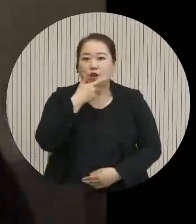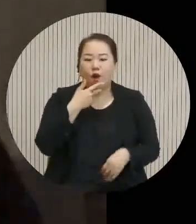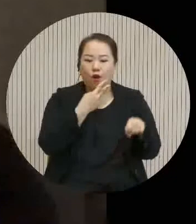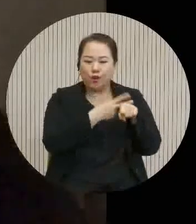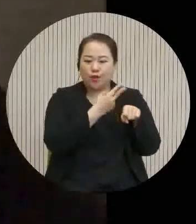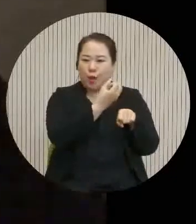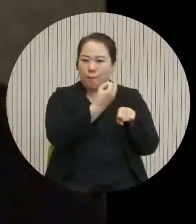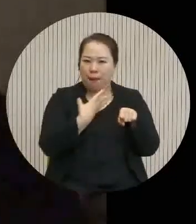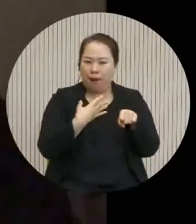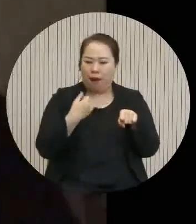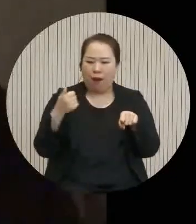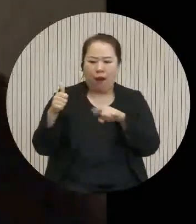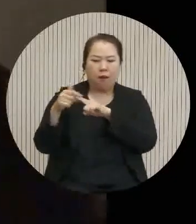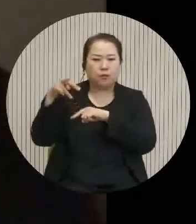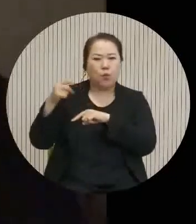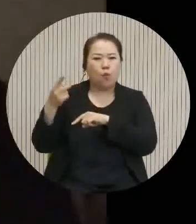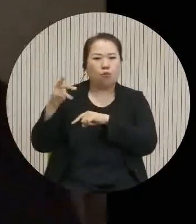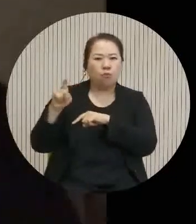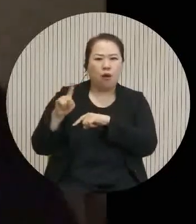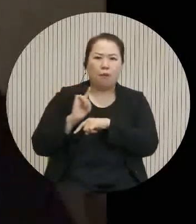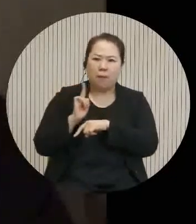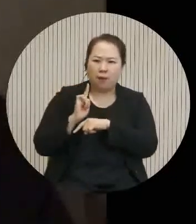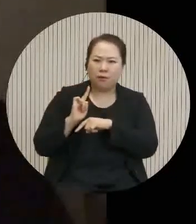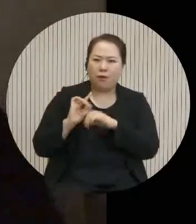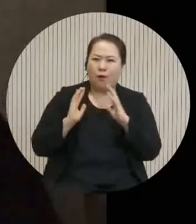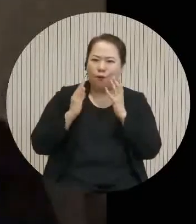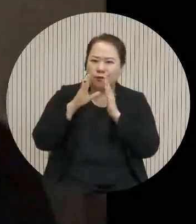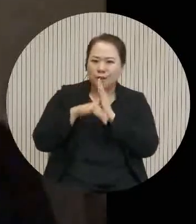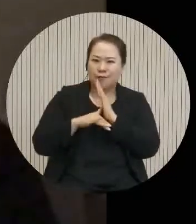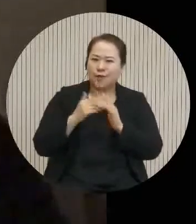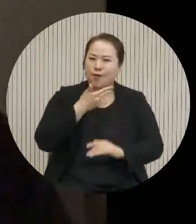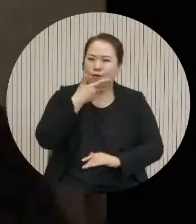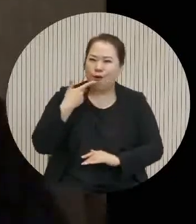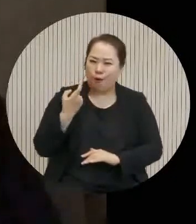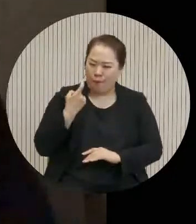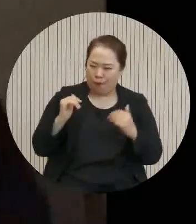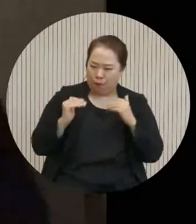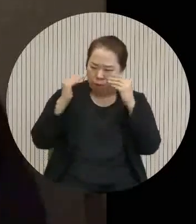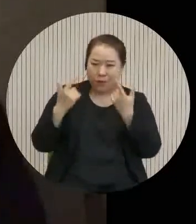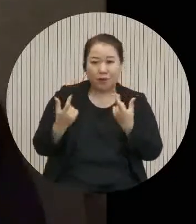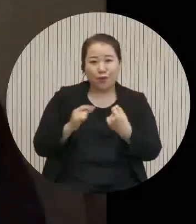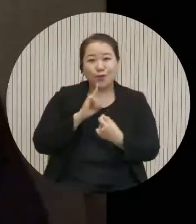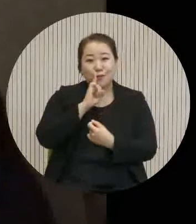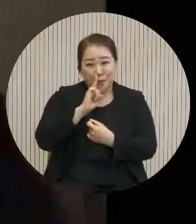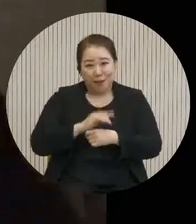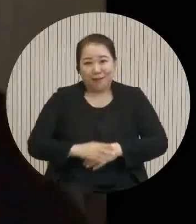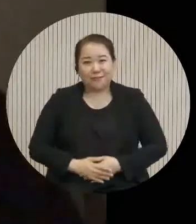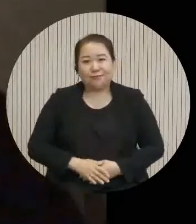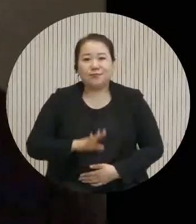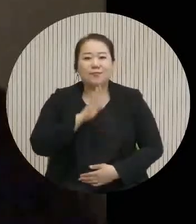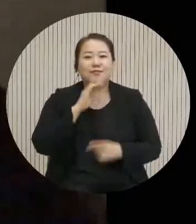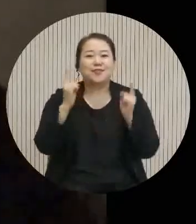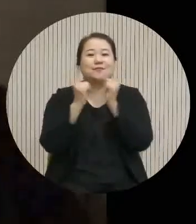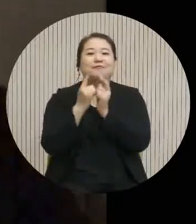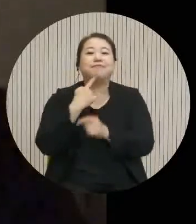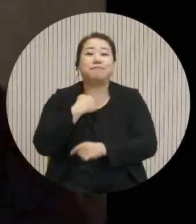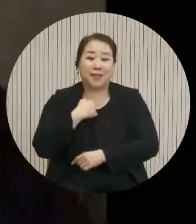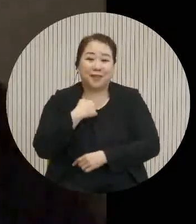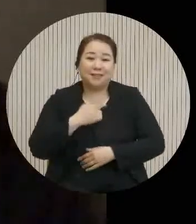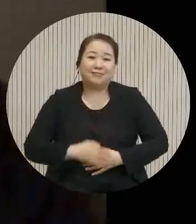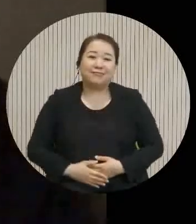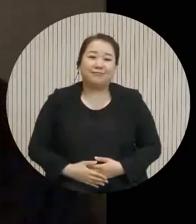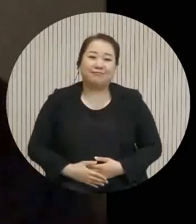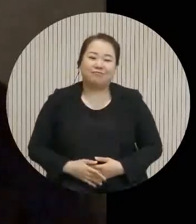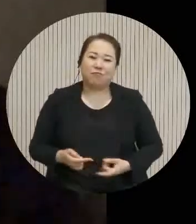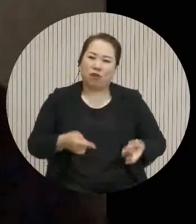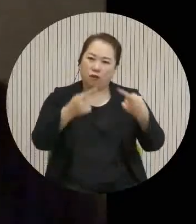her. I gave a conference I gave a workshop in Korea, and